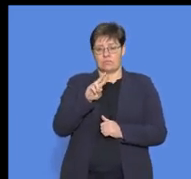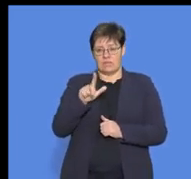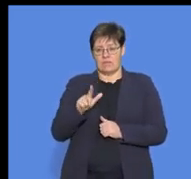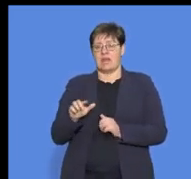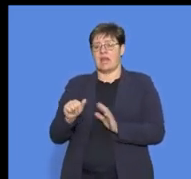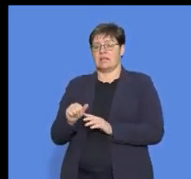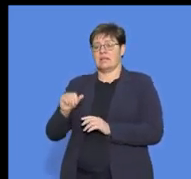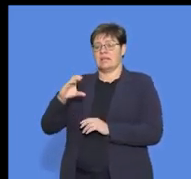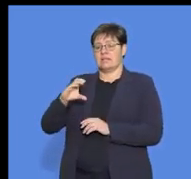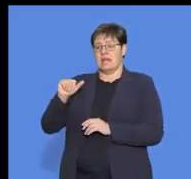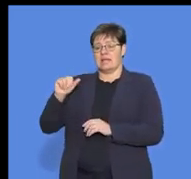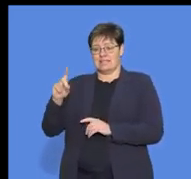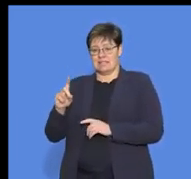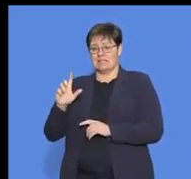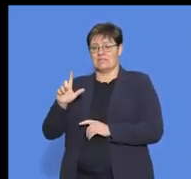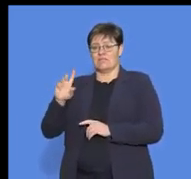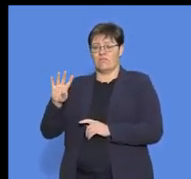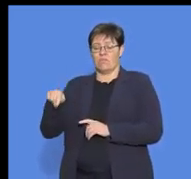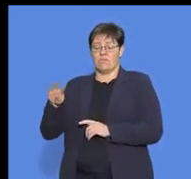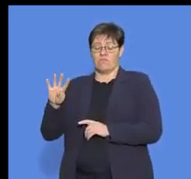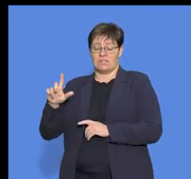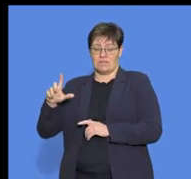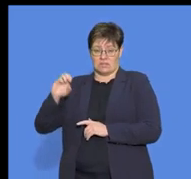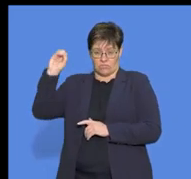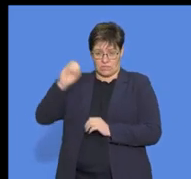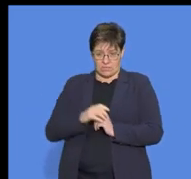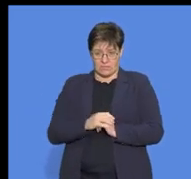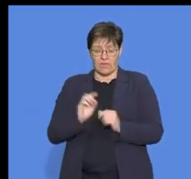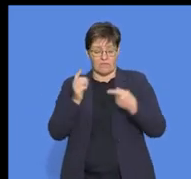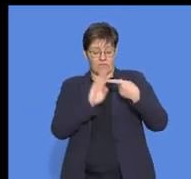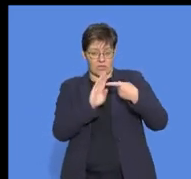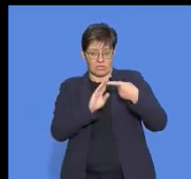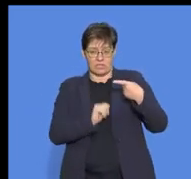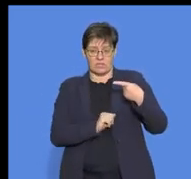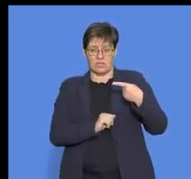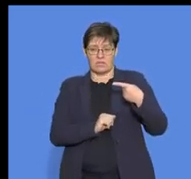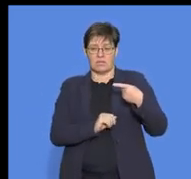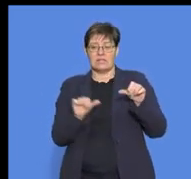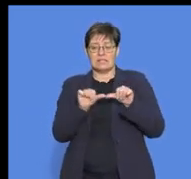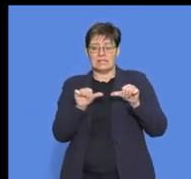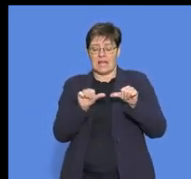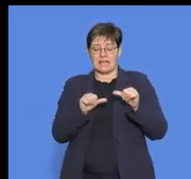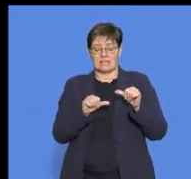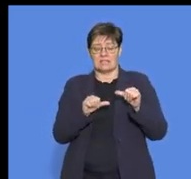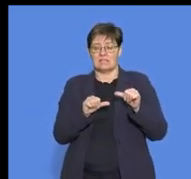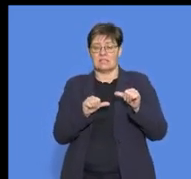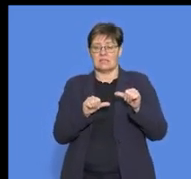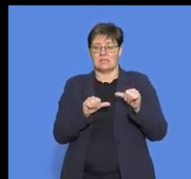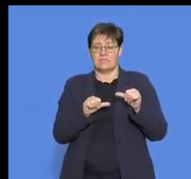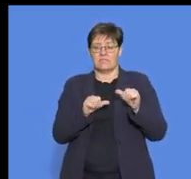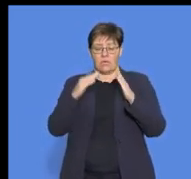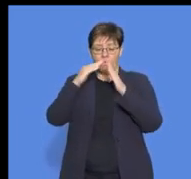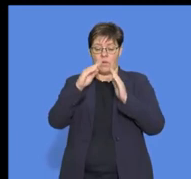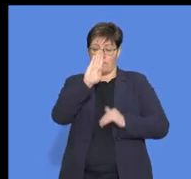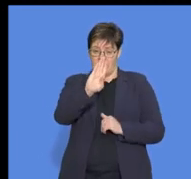angle, 74,47 degrees. Okay, and they want us first to calculate the value of B. So we're going to start with